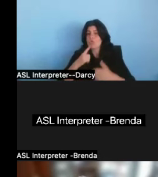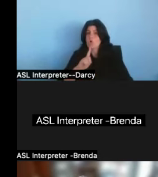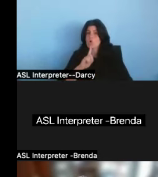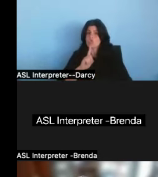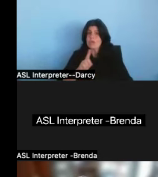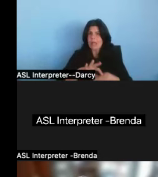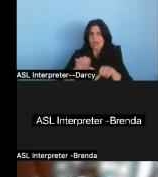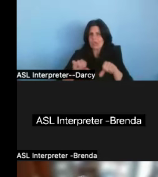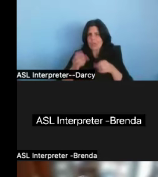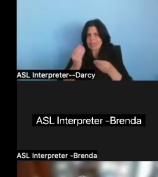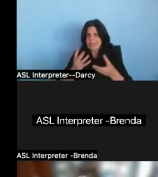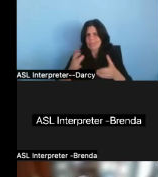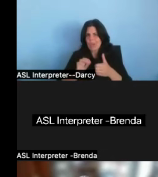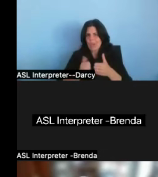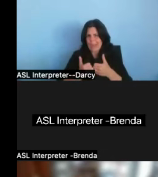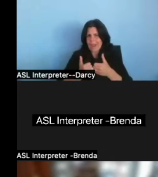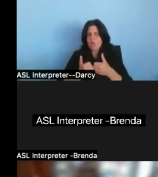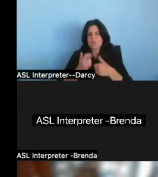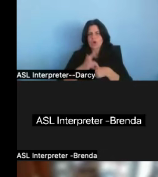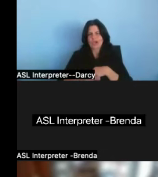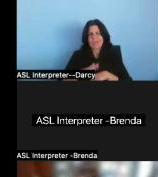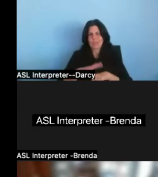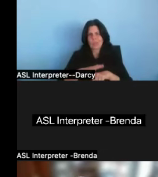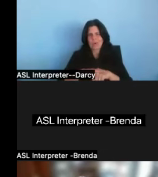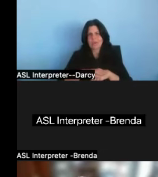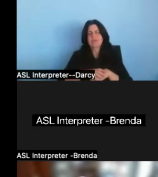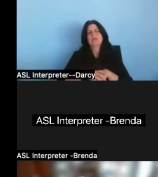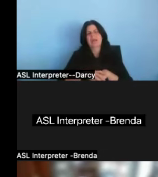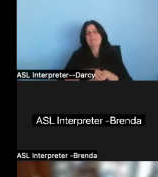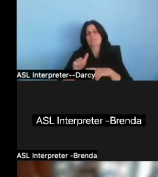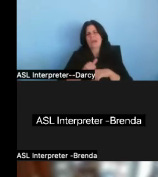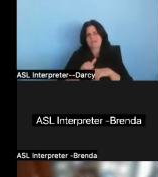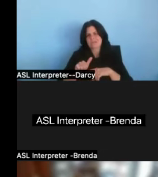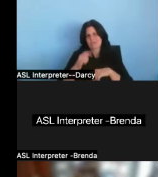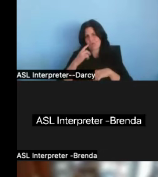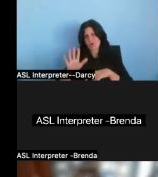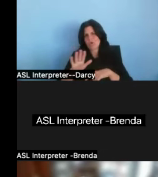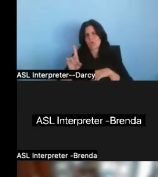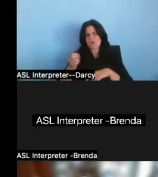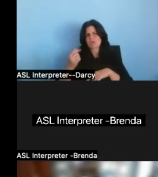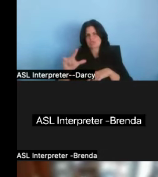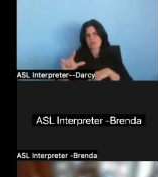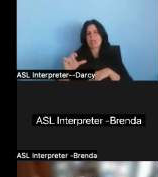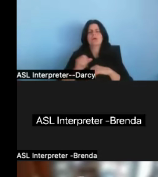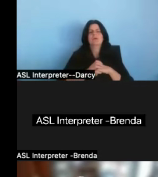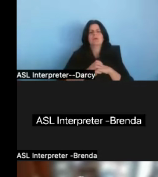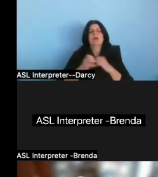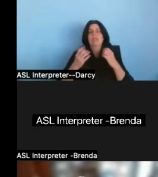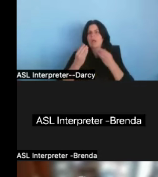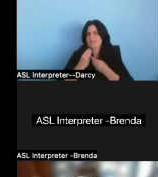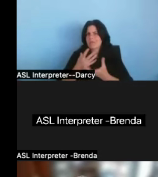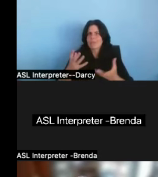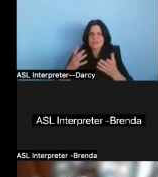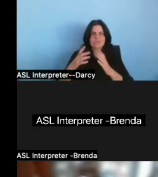you can include that as part of what you're practicing for in your drills. A lot of information and guides and such at